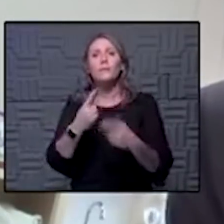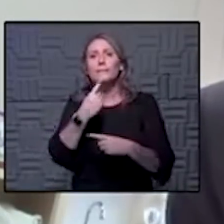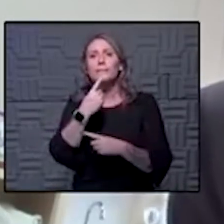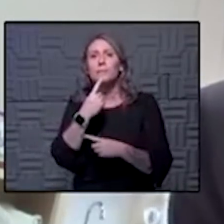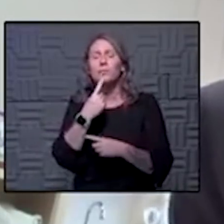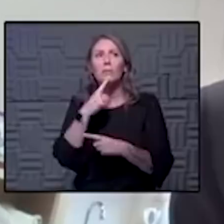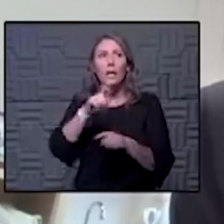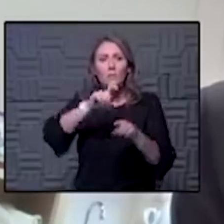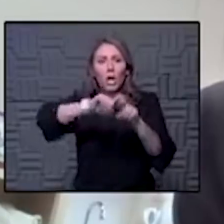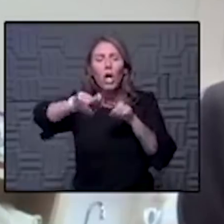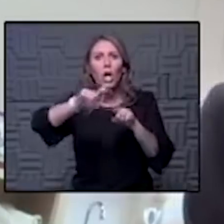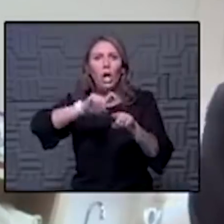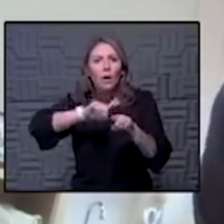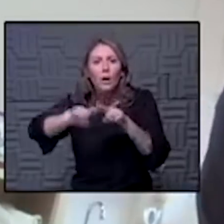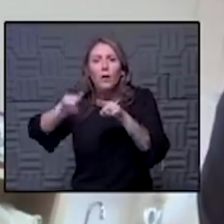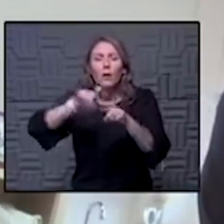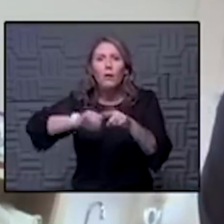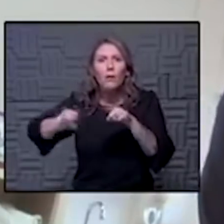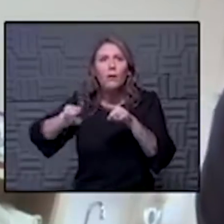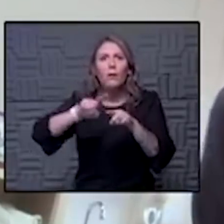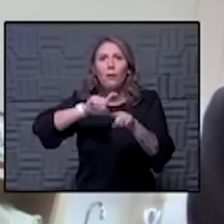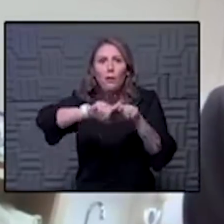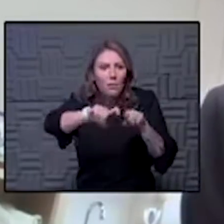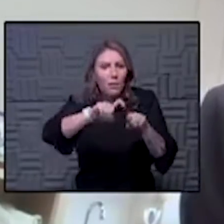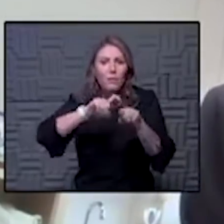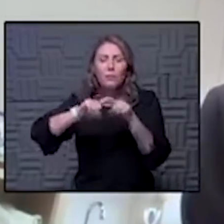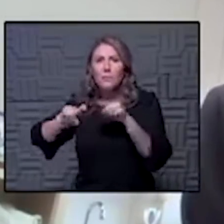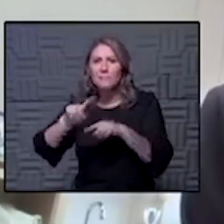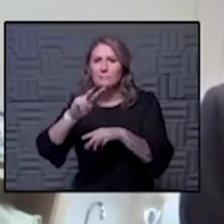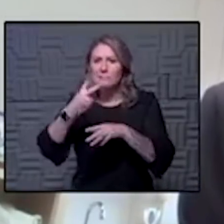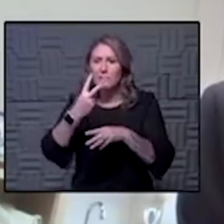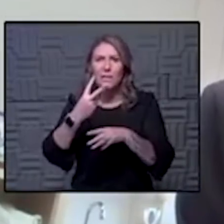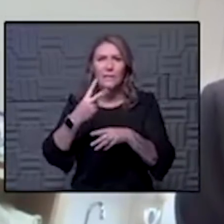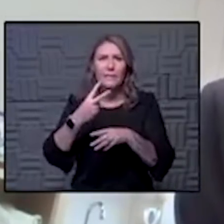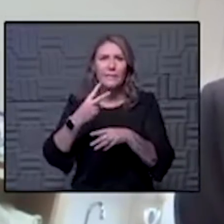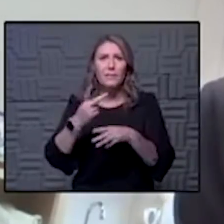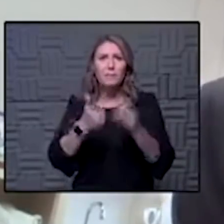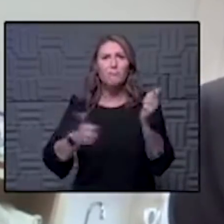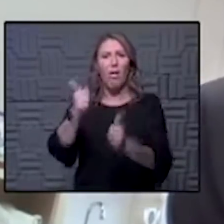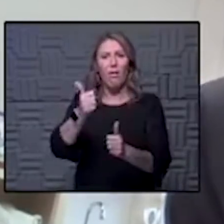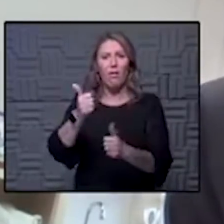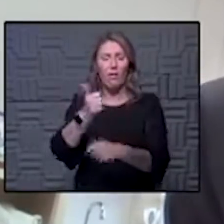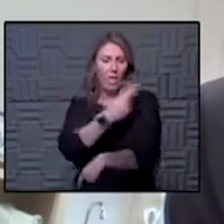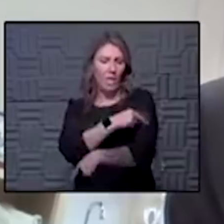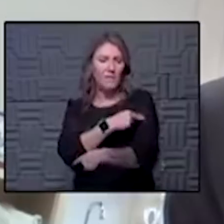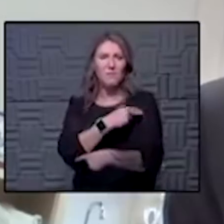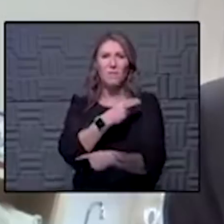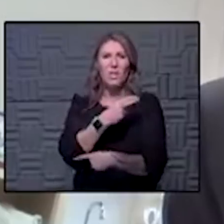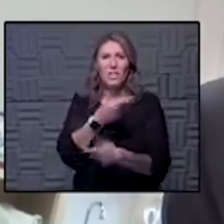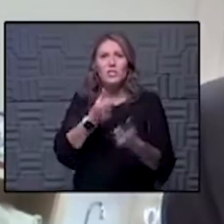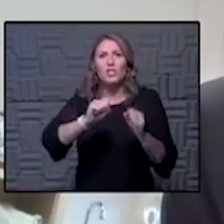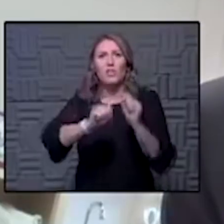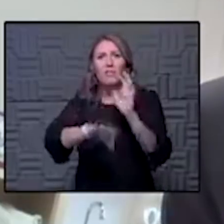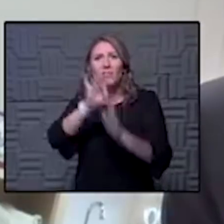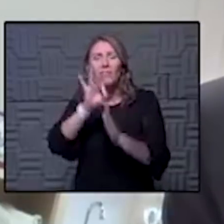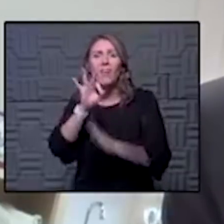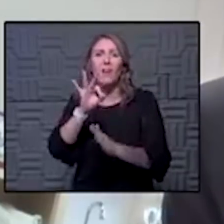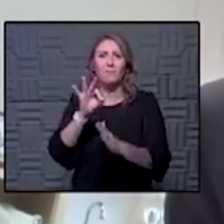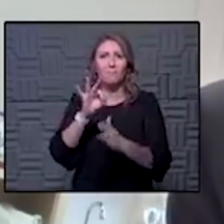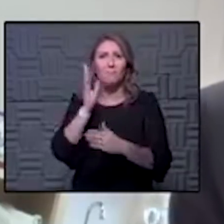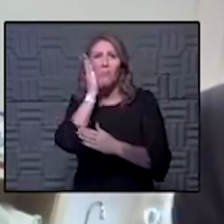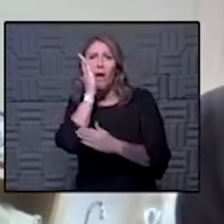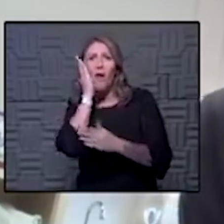10 calls through all the second and tertiary hospitals in this region, seeing if they can find a bed. And it's very frustrating for the rural